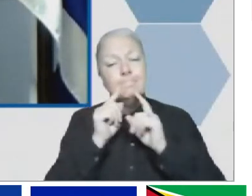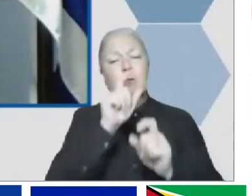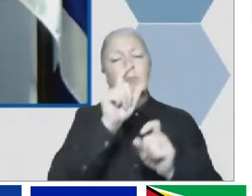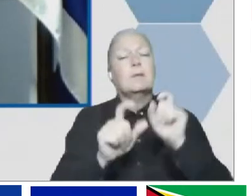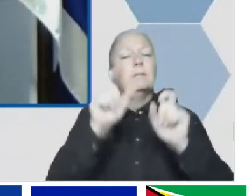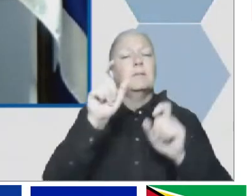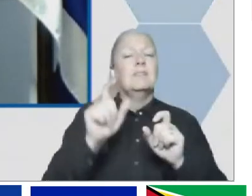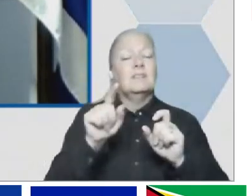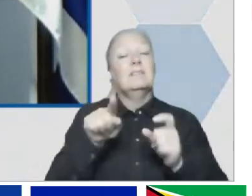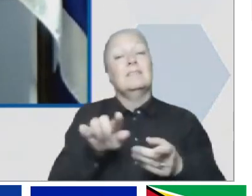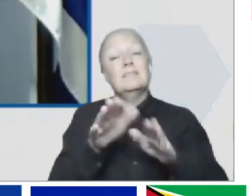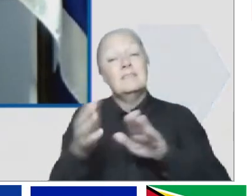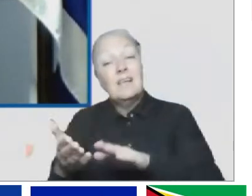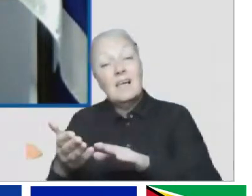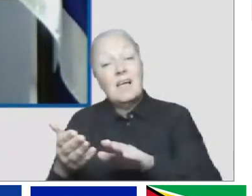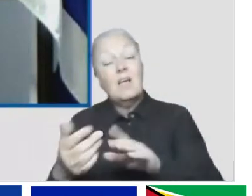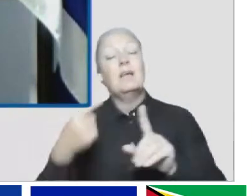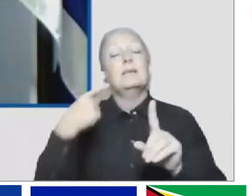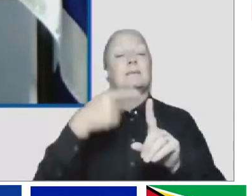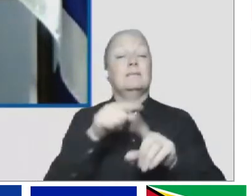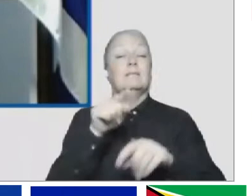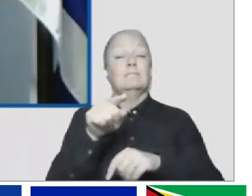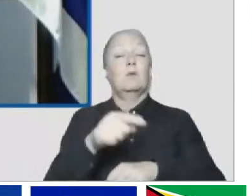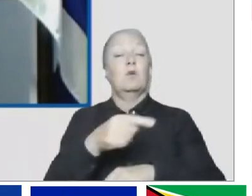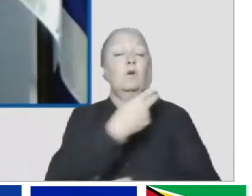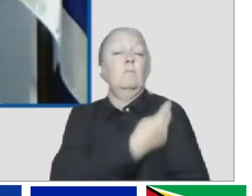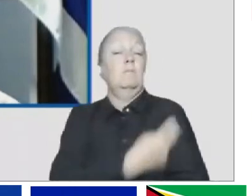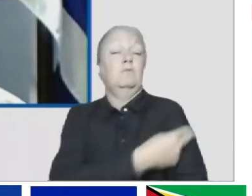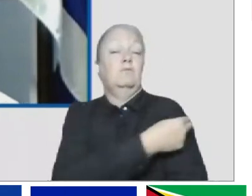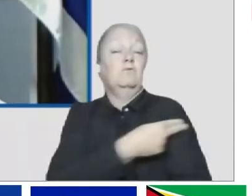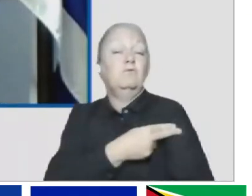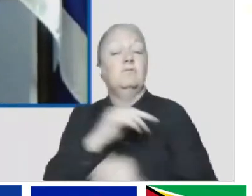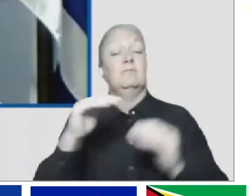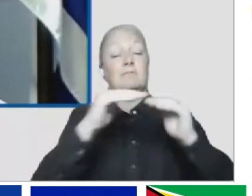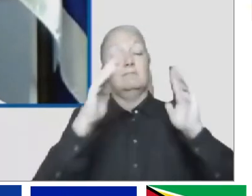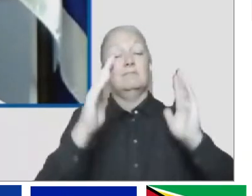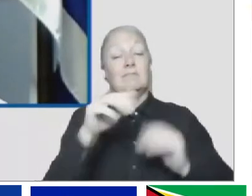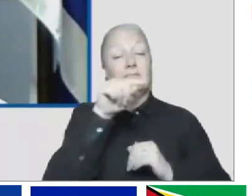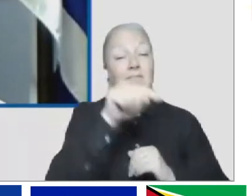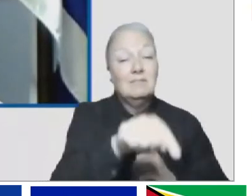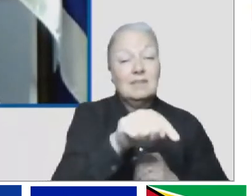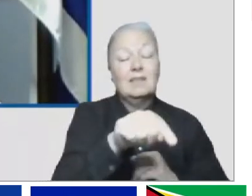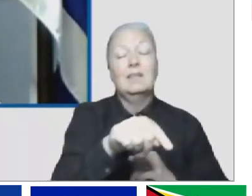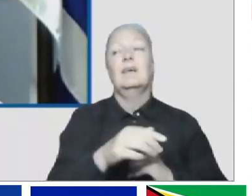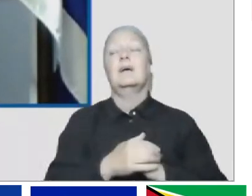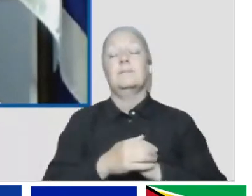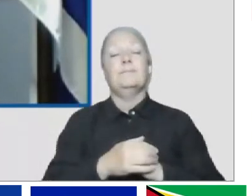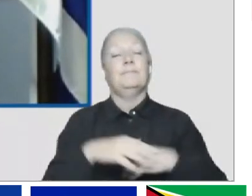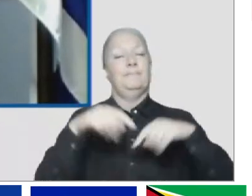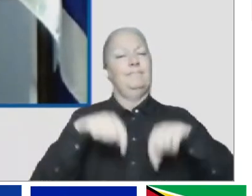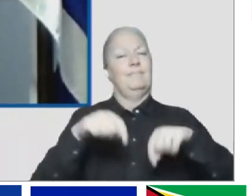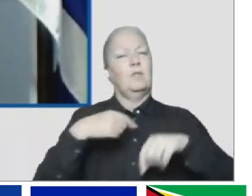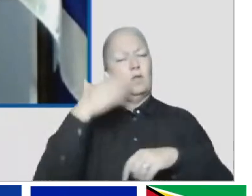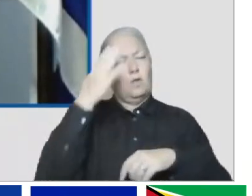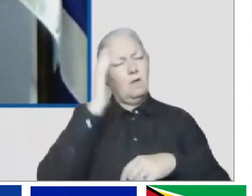hospital occupation. At least, here, our citizens have not